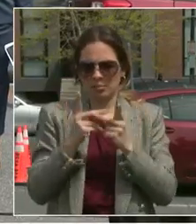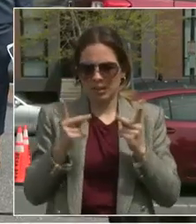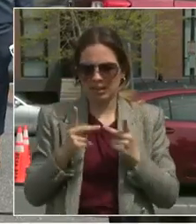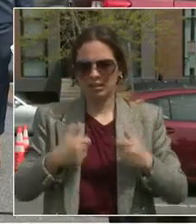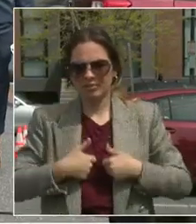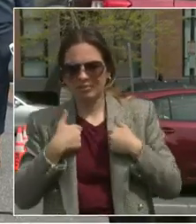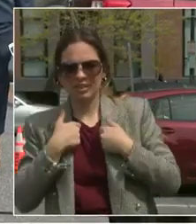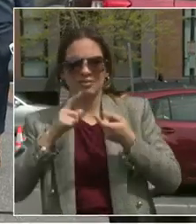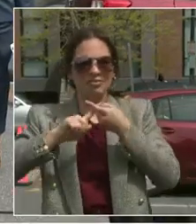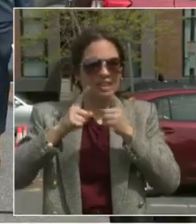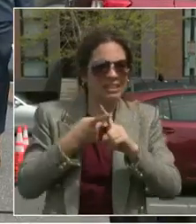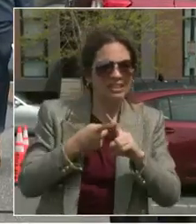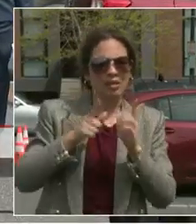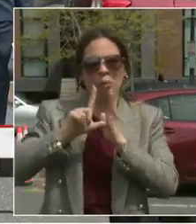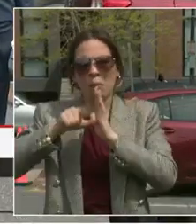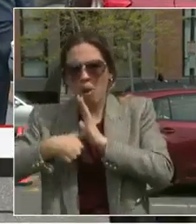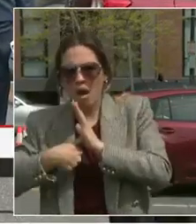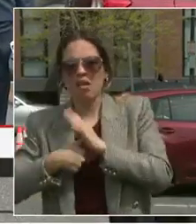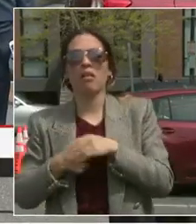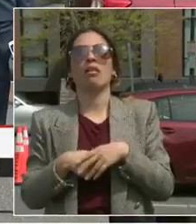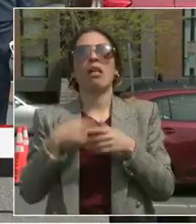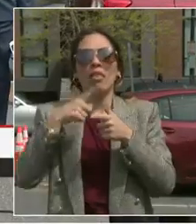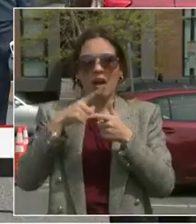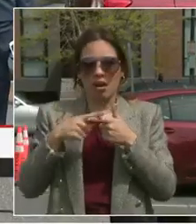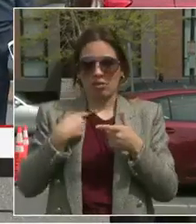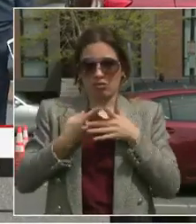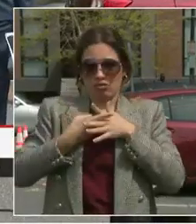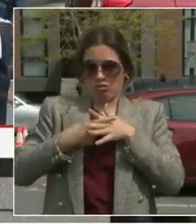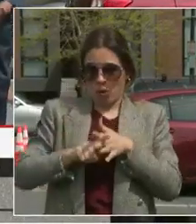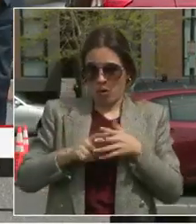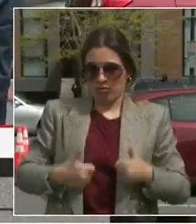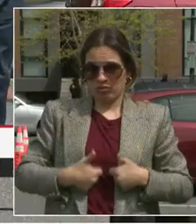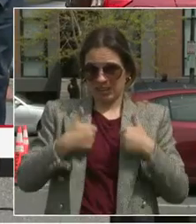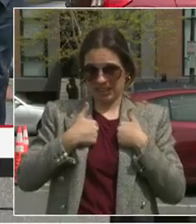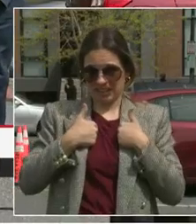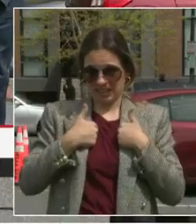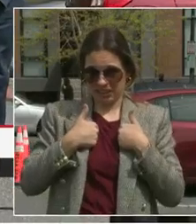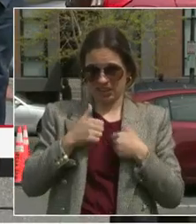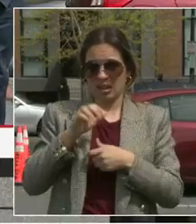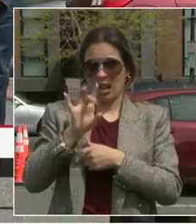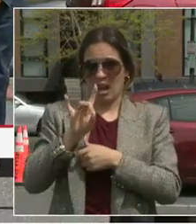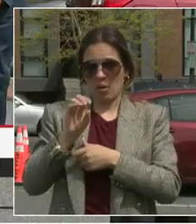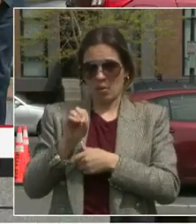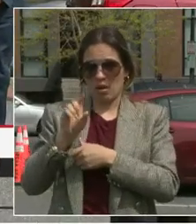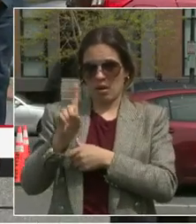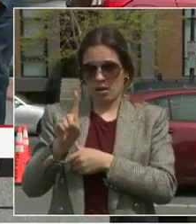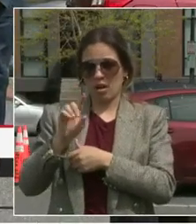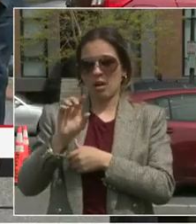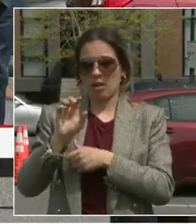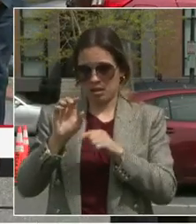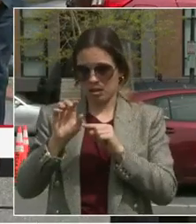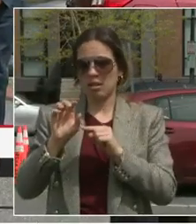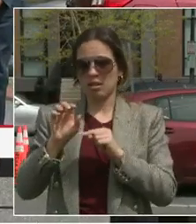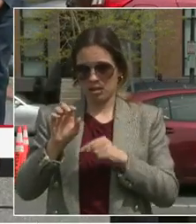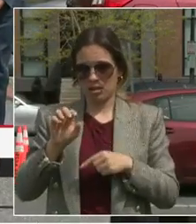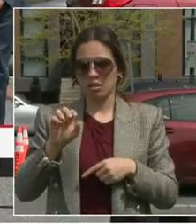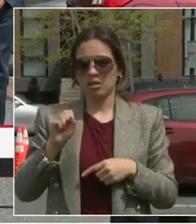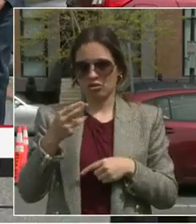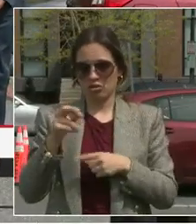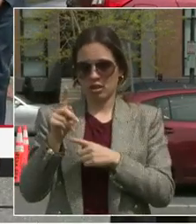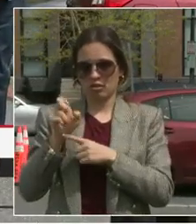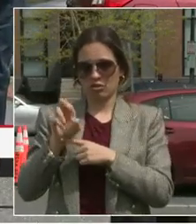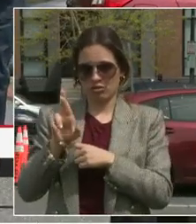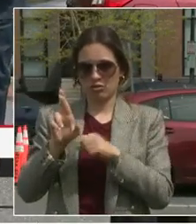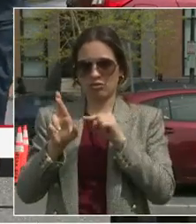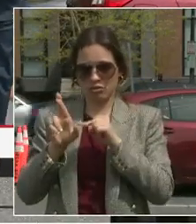staying at 801 East Men's Shelter. Thanks to Mayor Bowser, her administration, and my caseworkers at